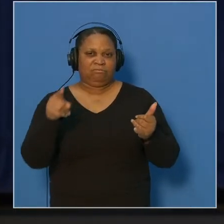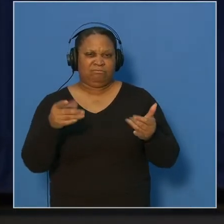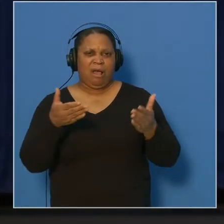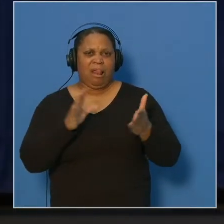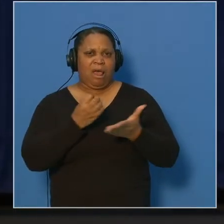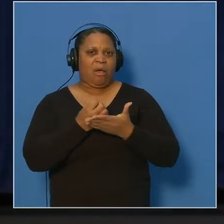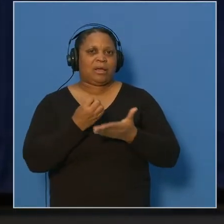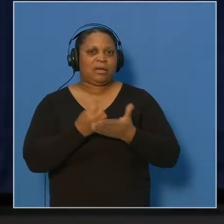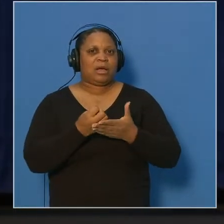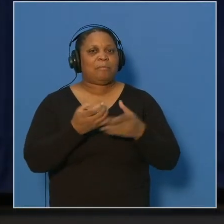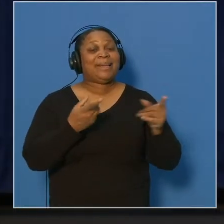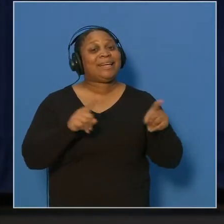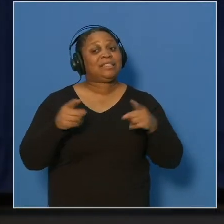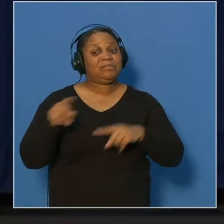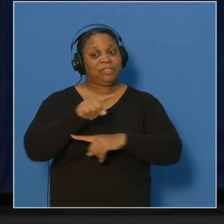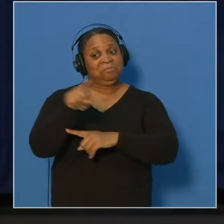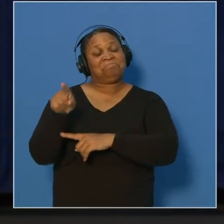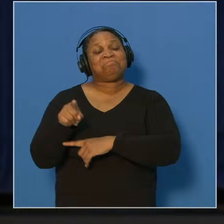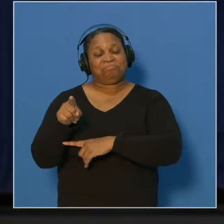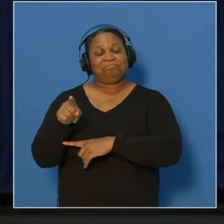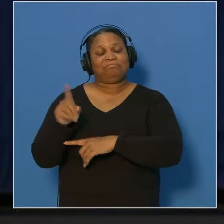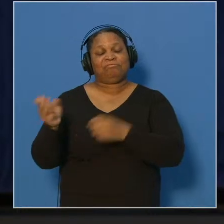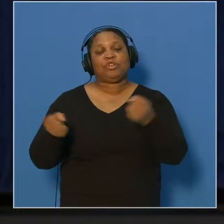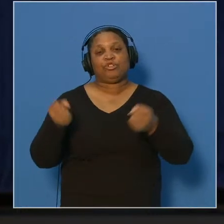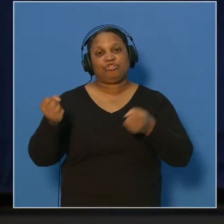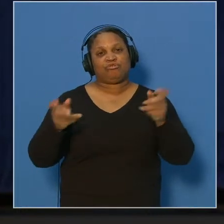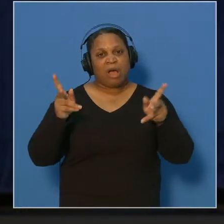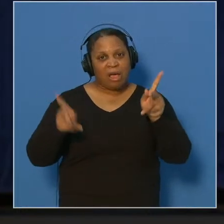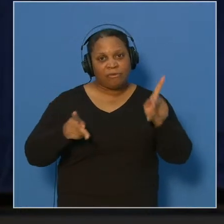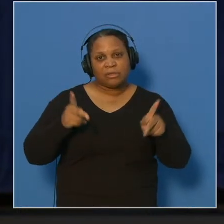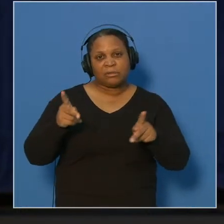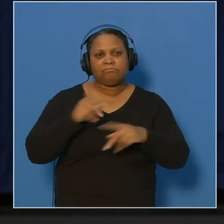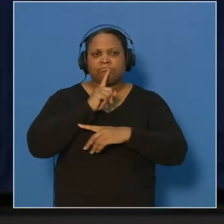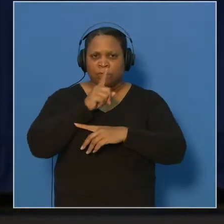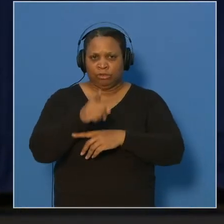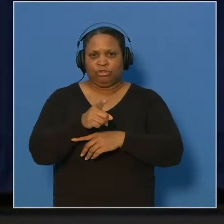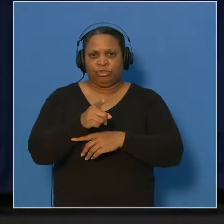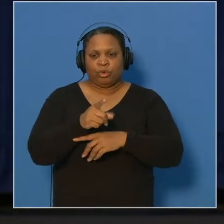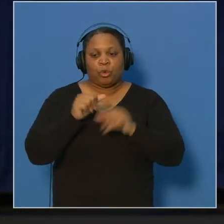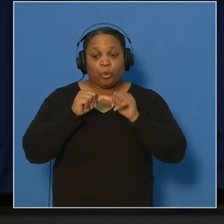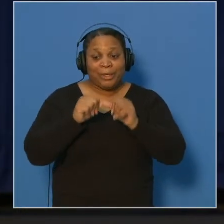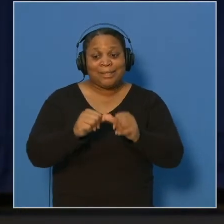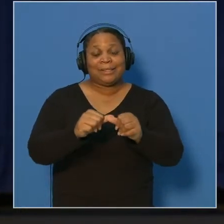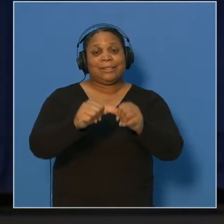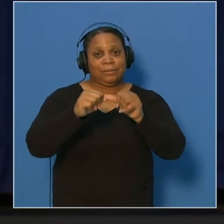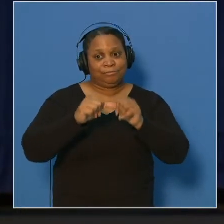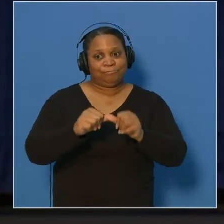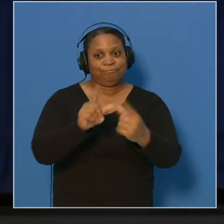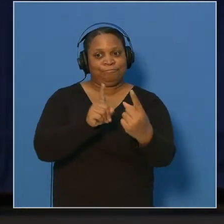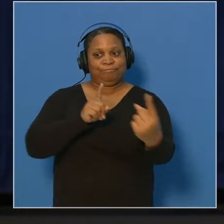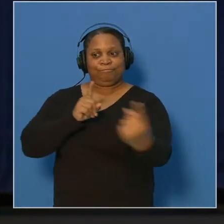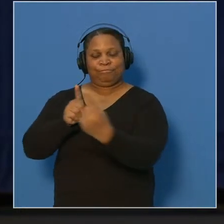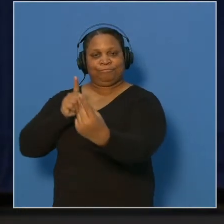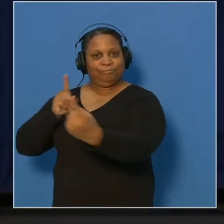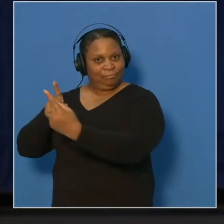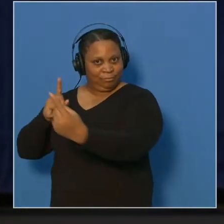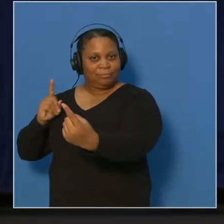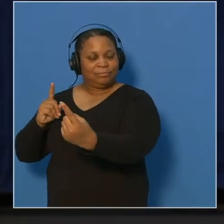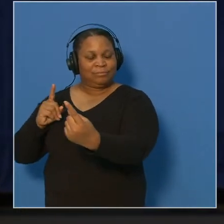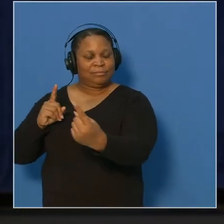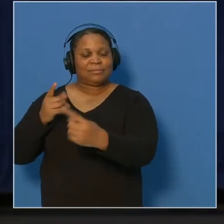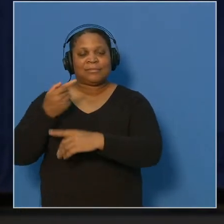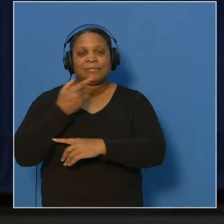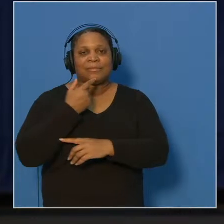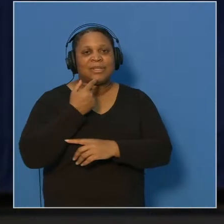economic activity for those taxi drivers while making sure that we continue to maintain our social distancing. As I had